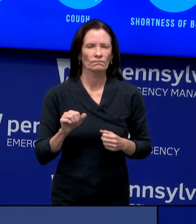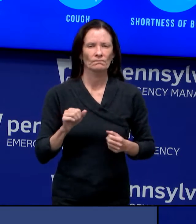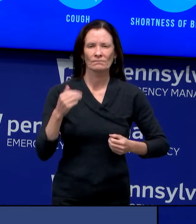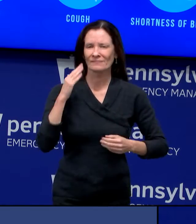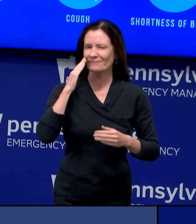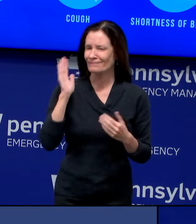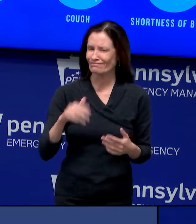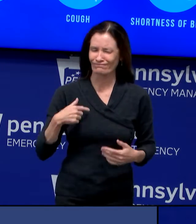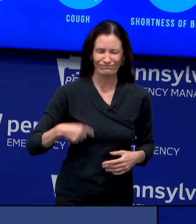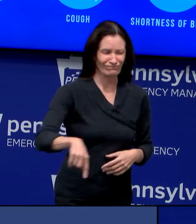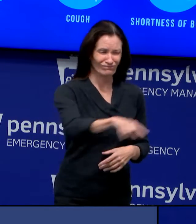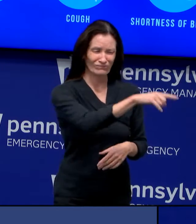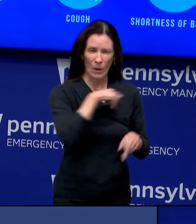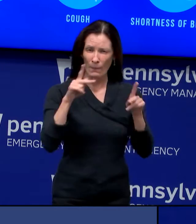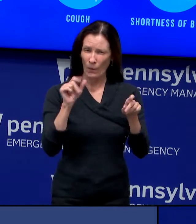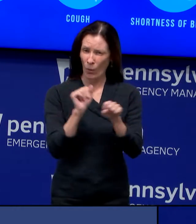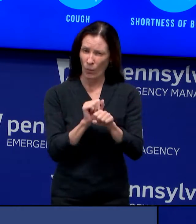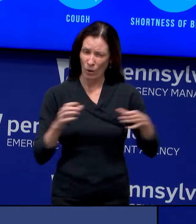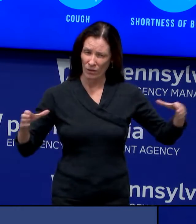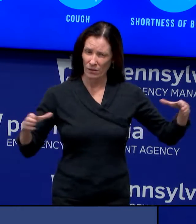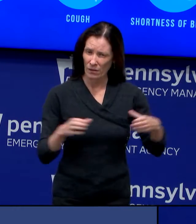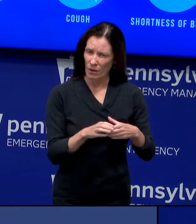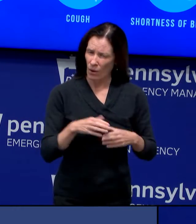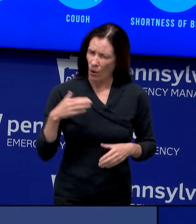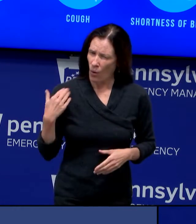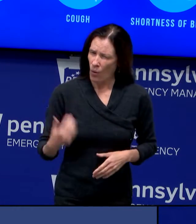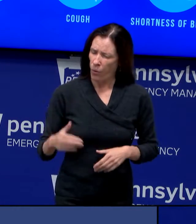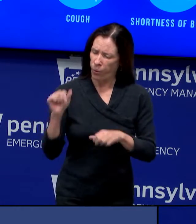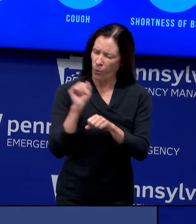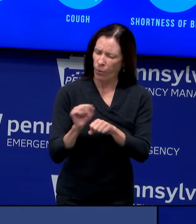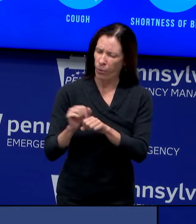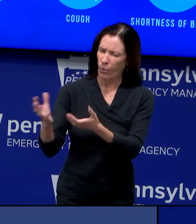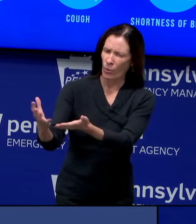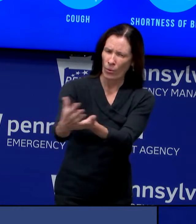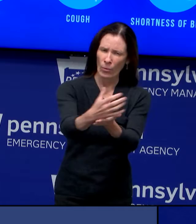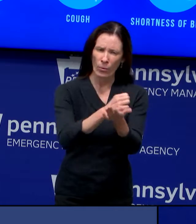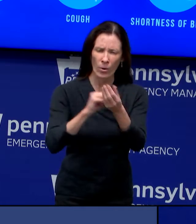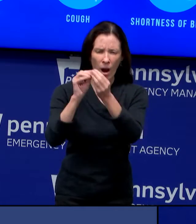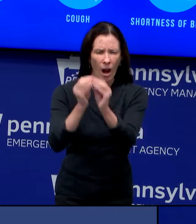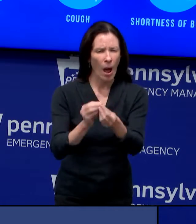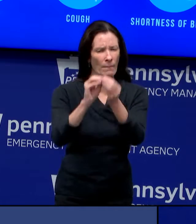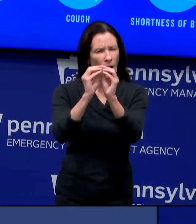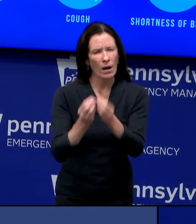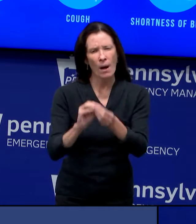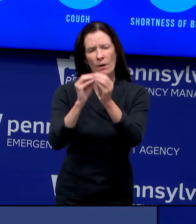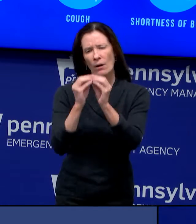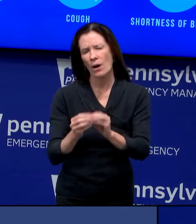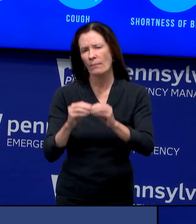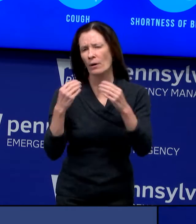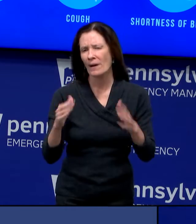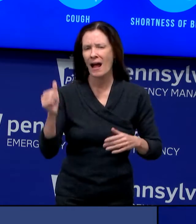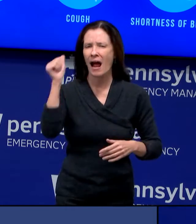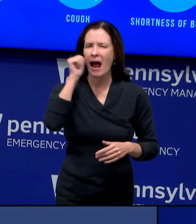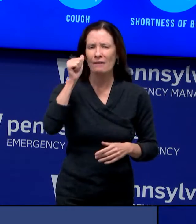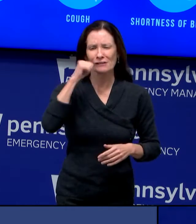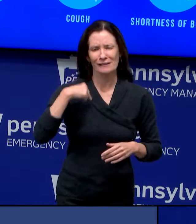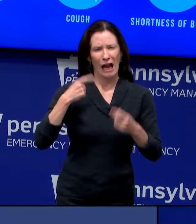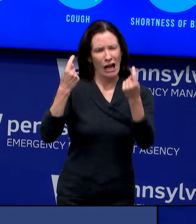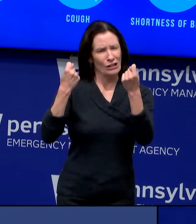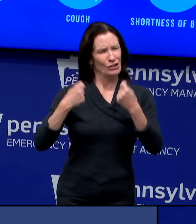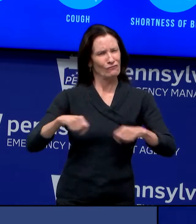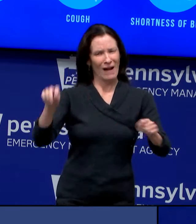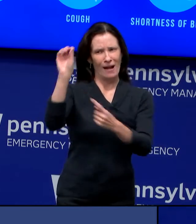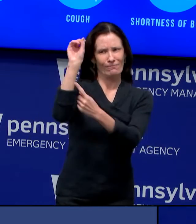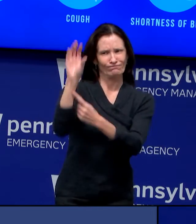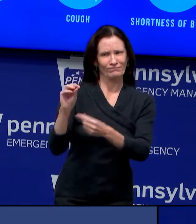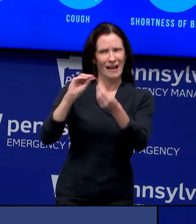assisted us in continuing to provide more and more data publicly for the media and for the public. But